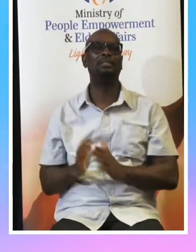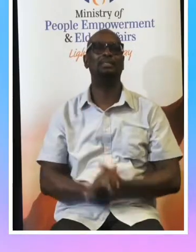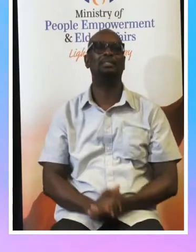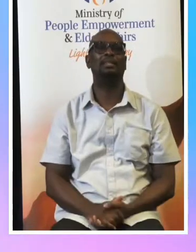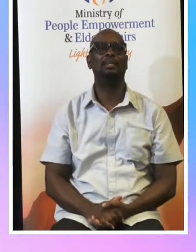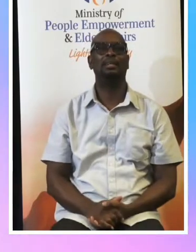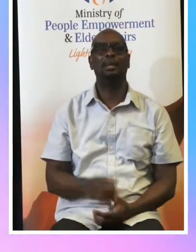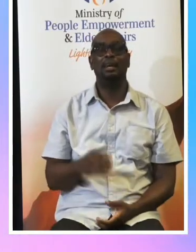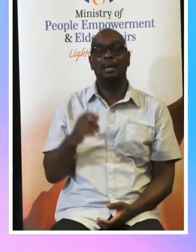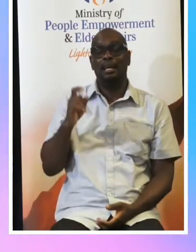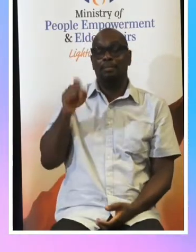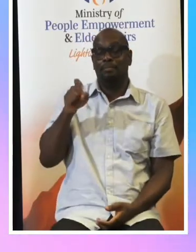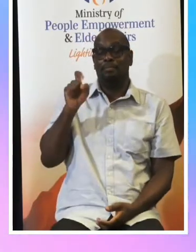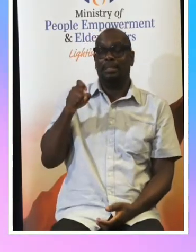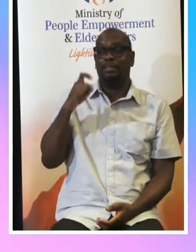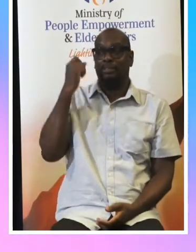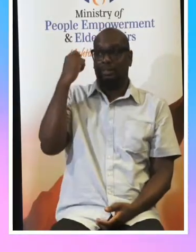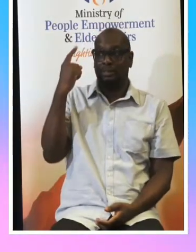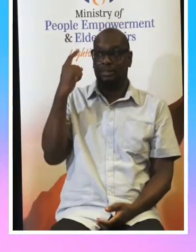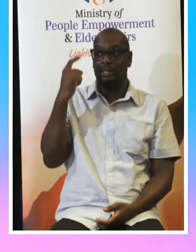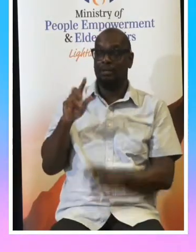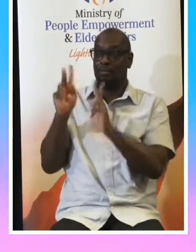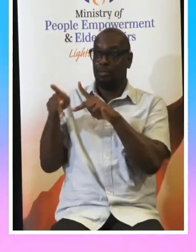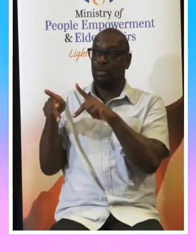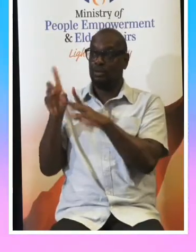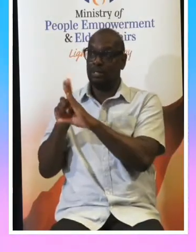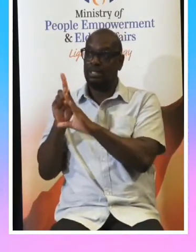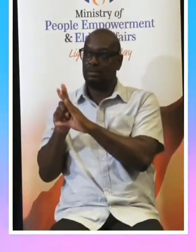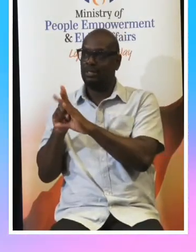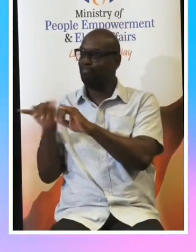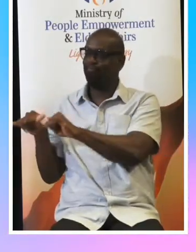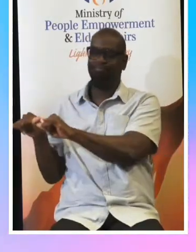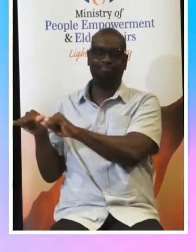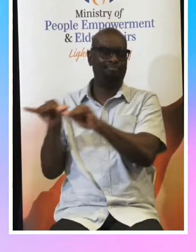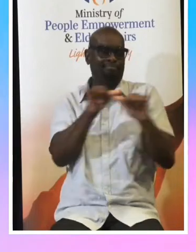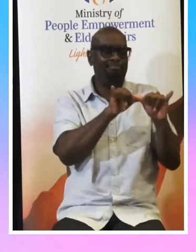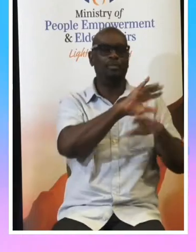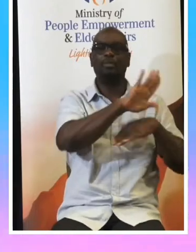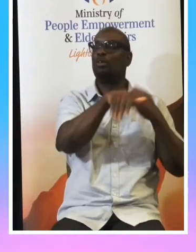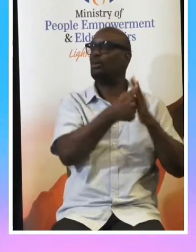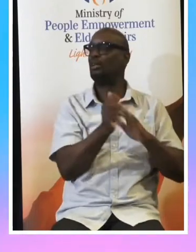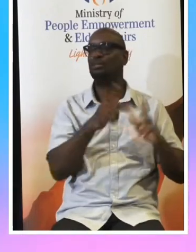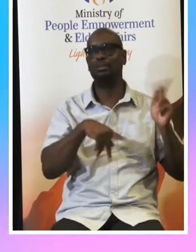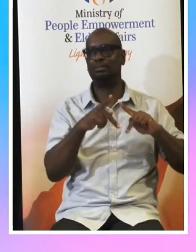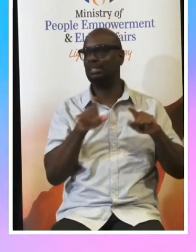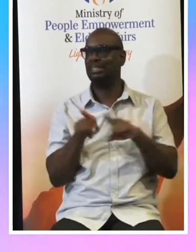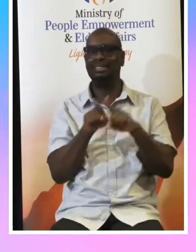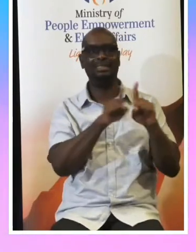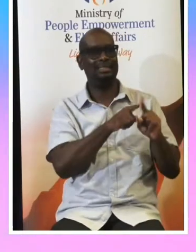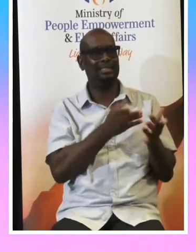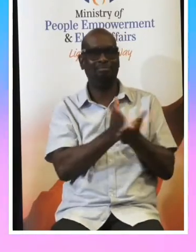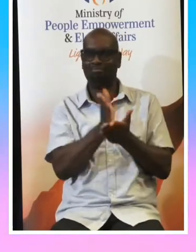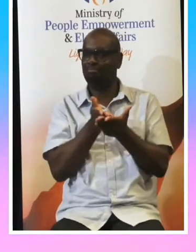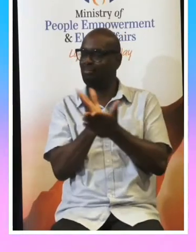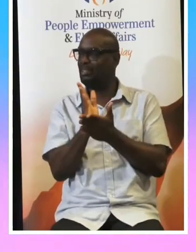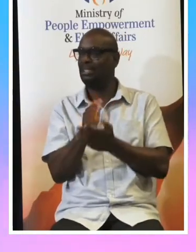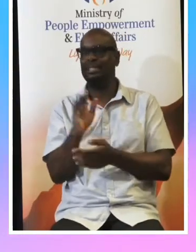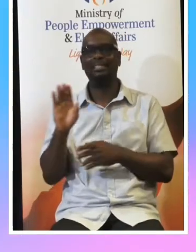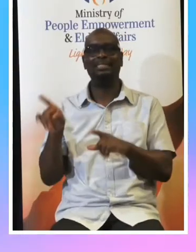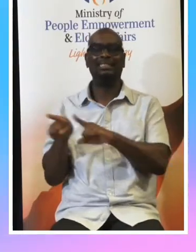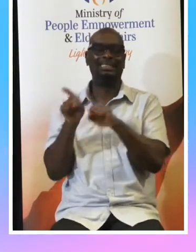have the same human and constitutional rights as everybody else, that they have the same